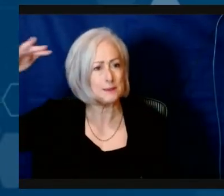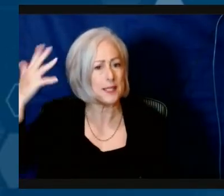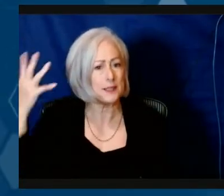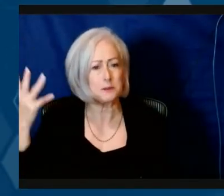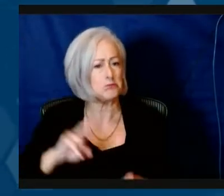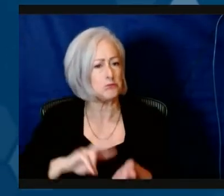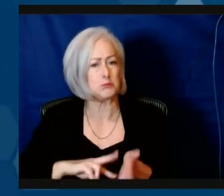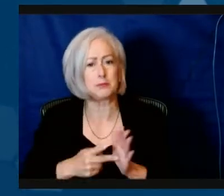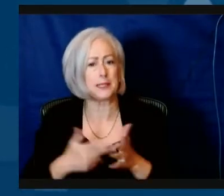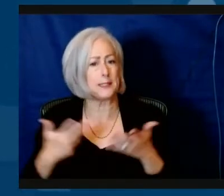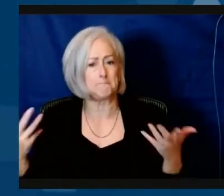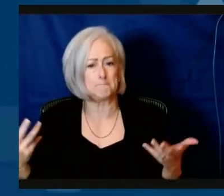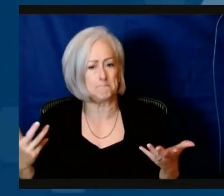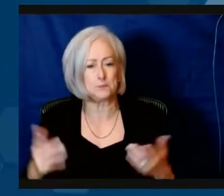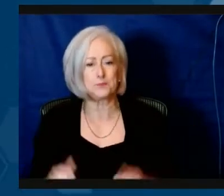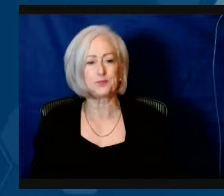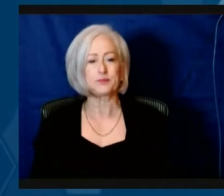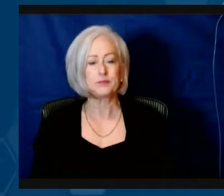is it so important?